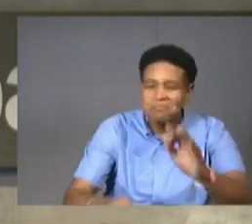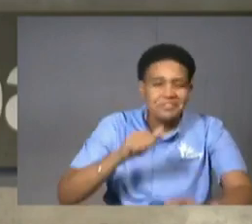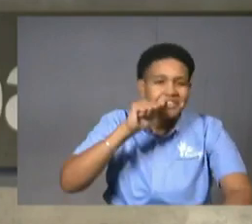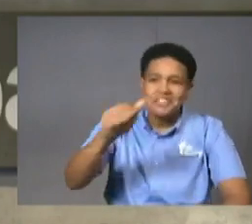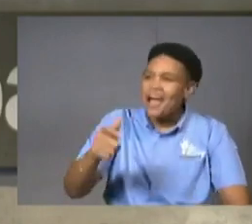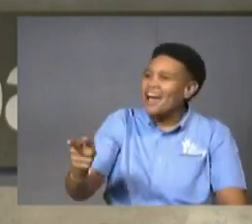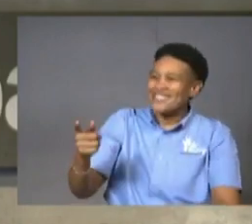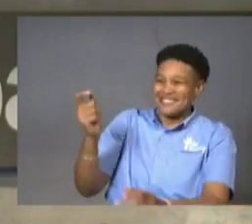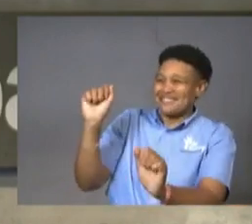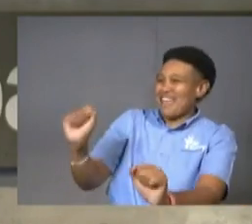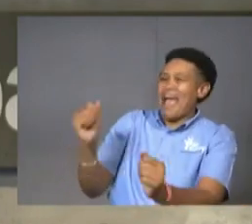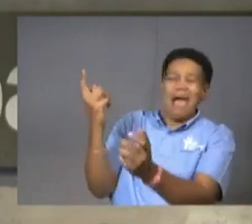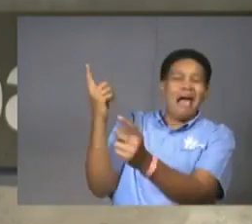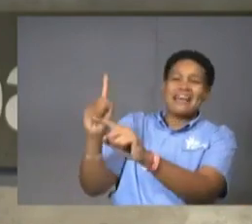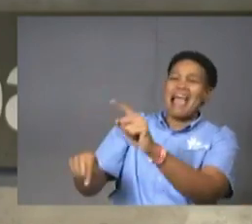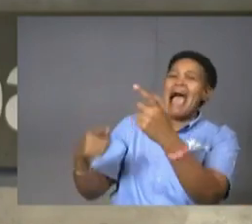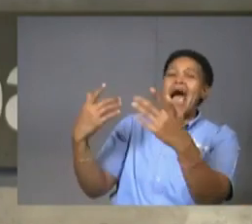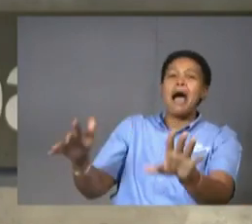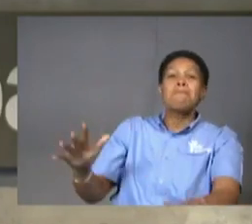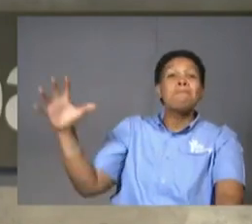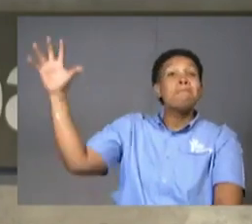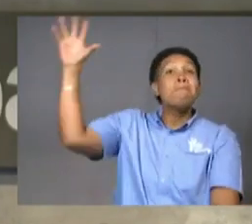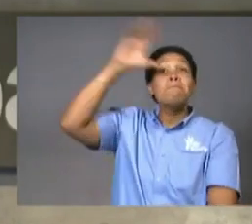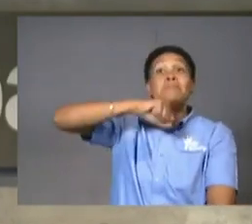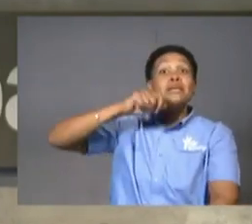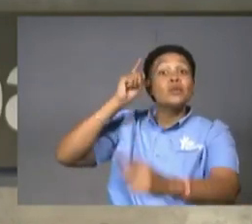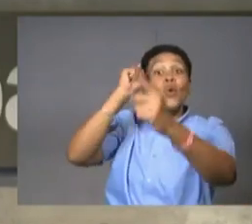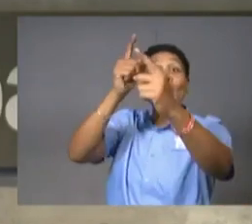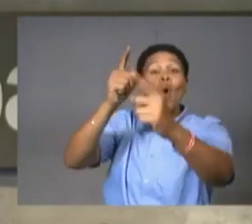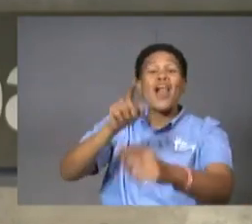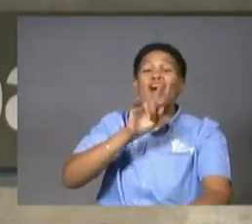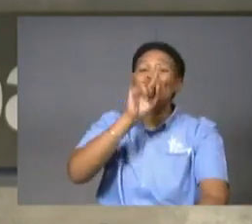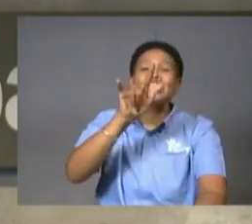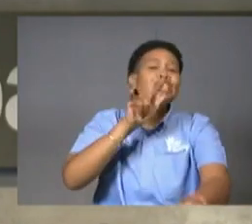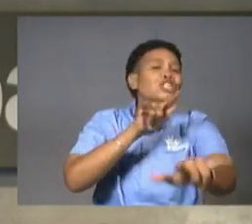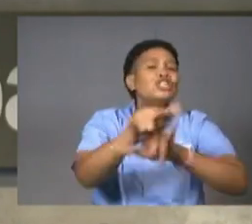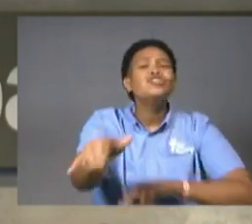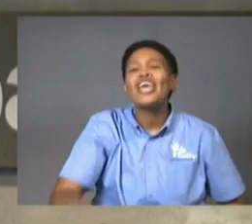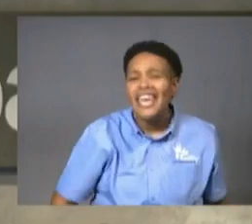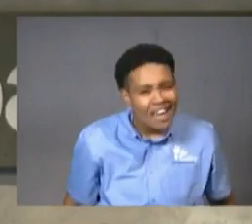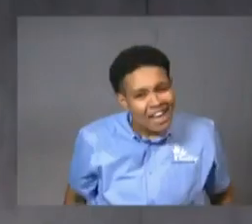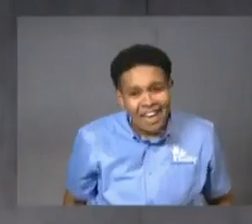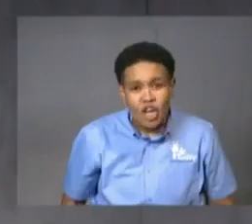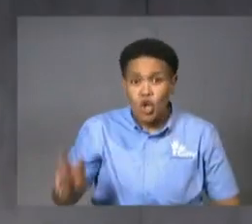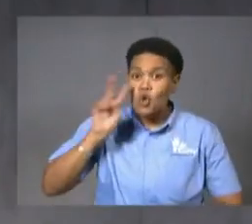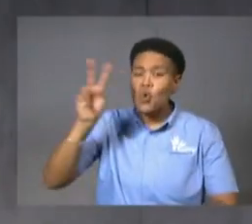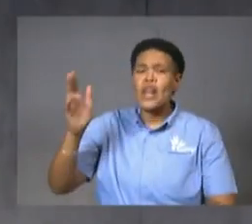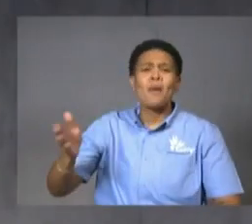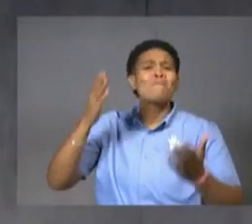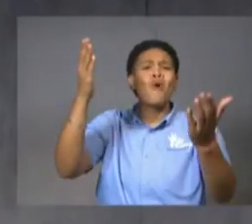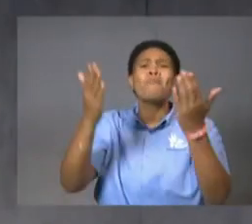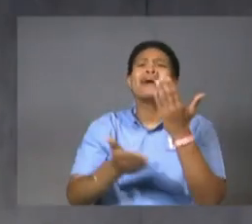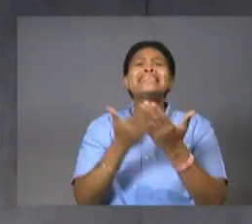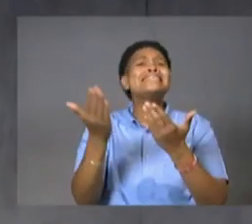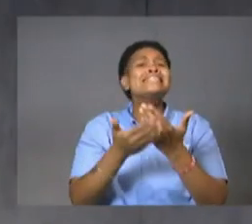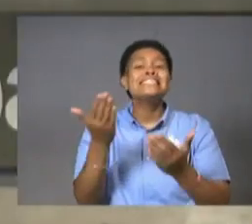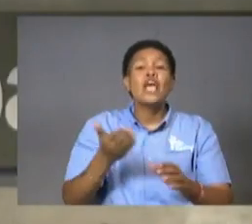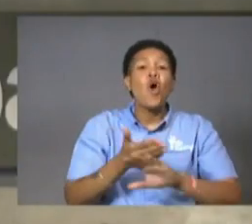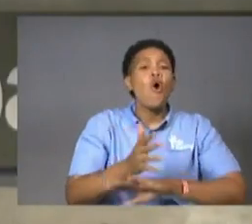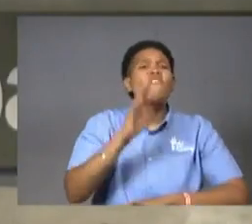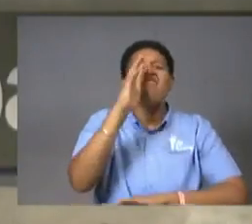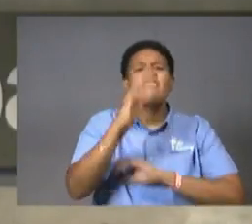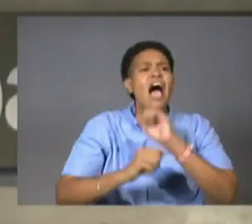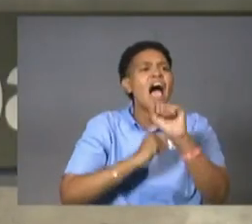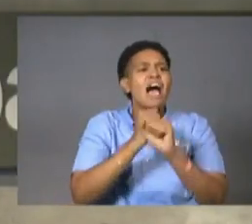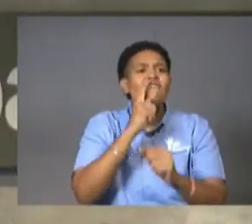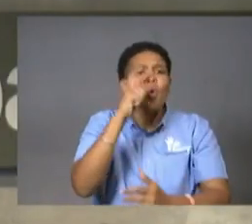big bag of tricks. The resources, when you look at their proposal, easily, over 5 years, it would easily